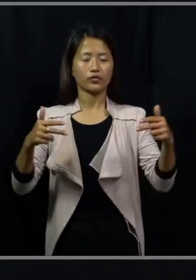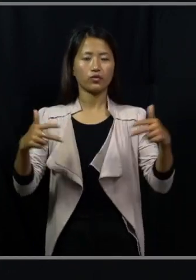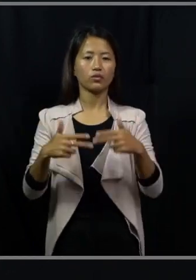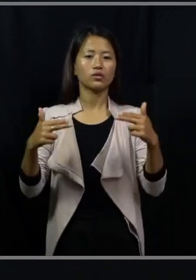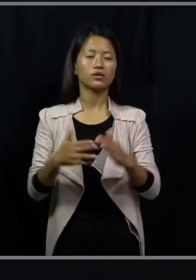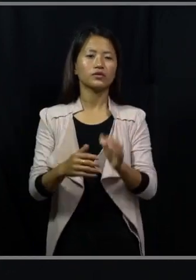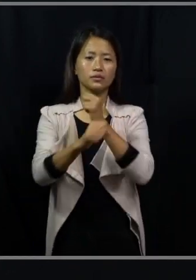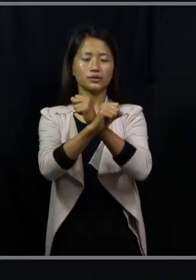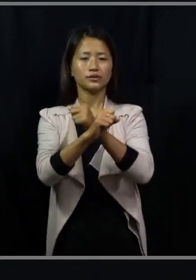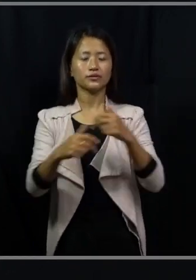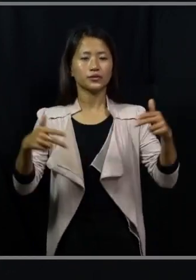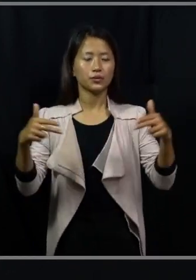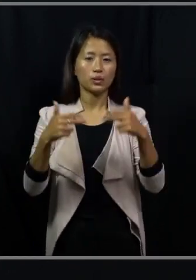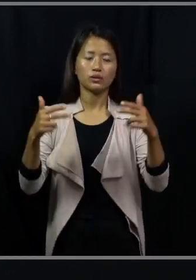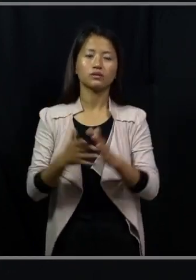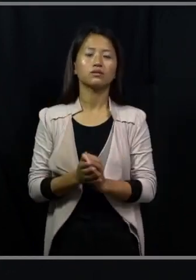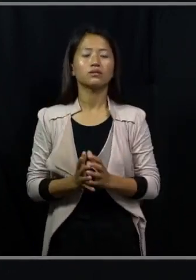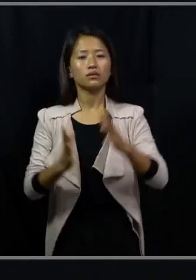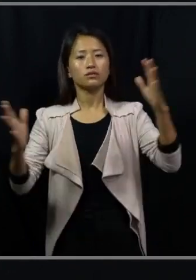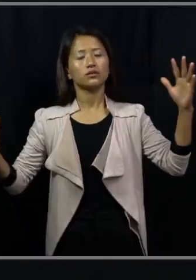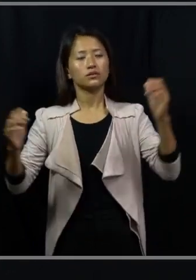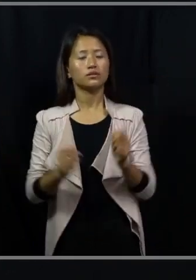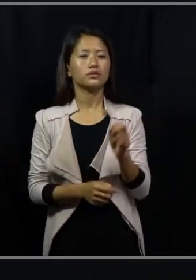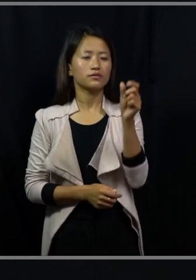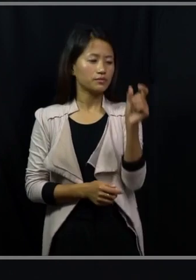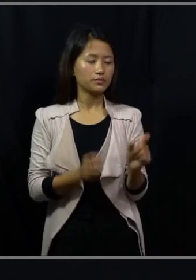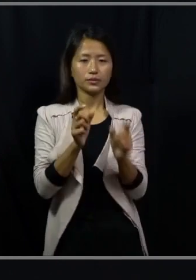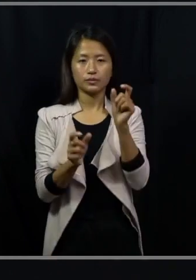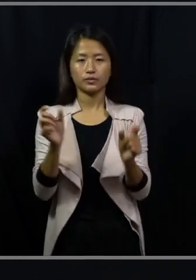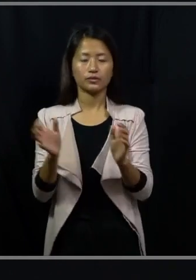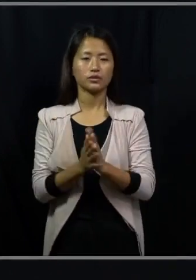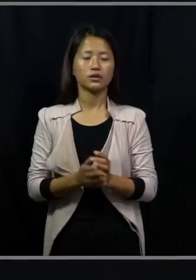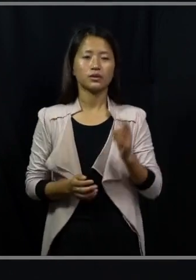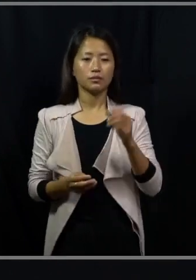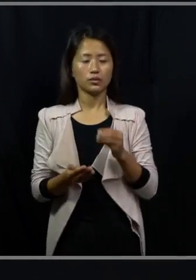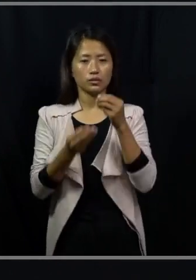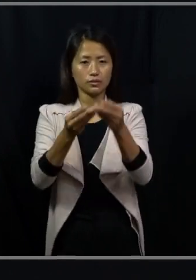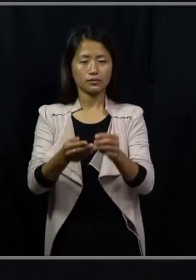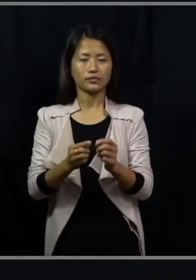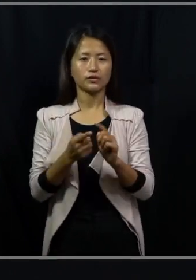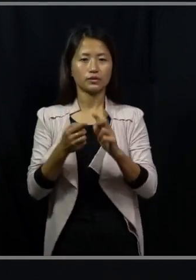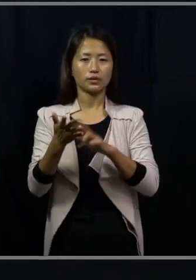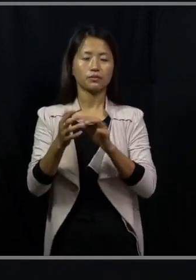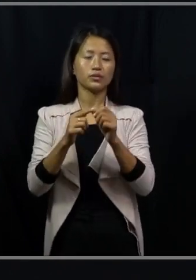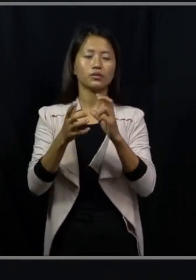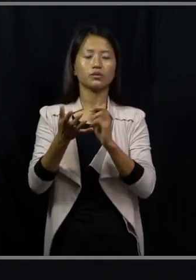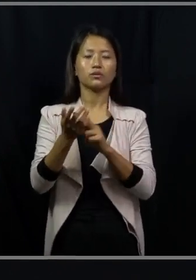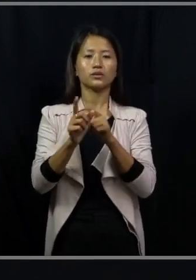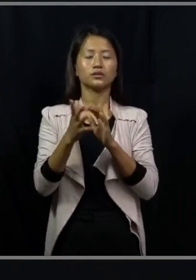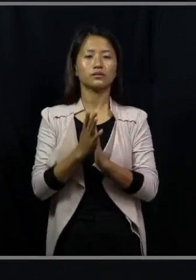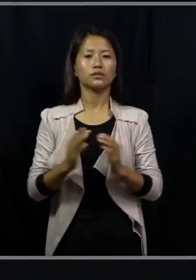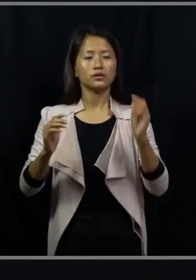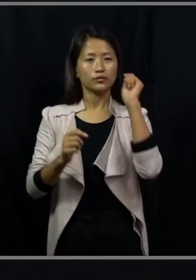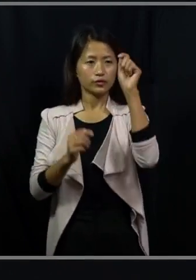or the prisoners of wars and a large number of people were employed for the constructions of the temple and also